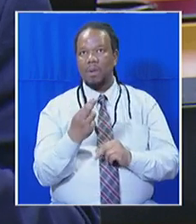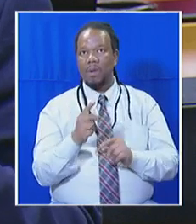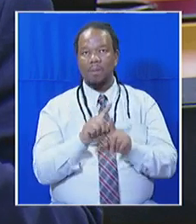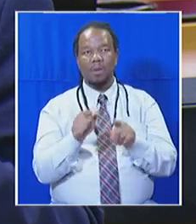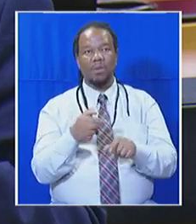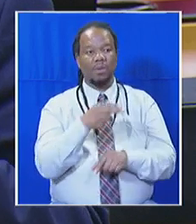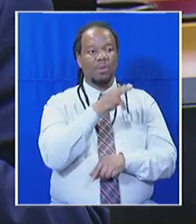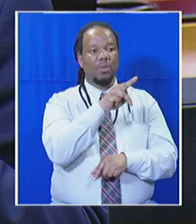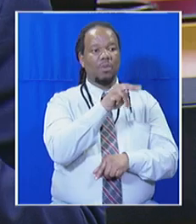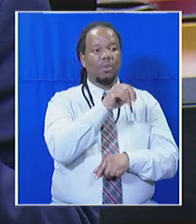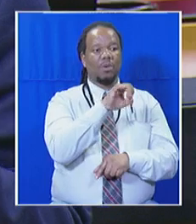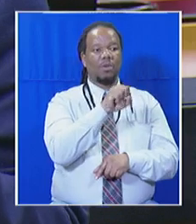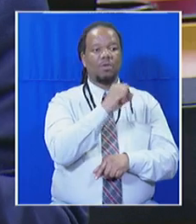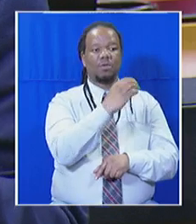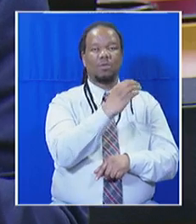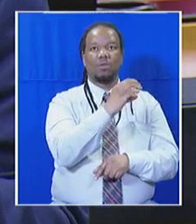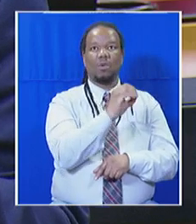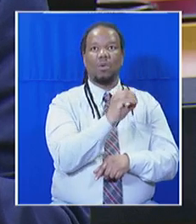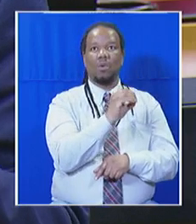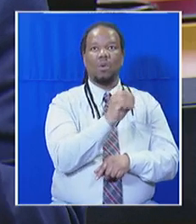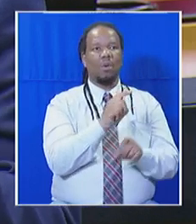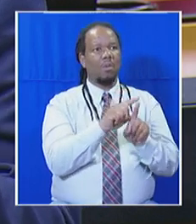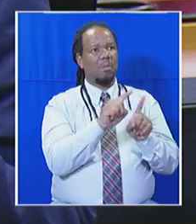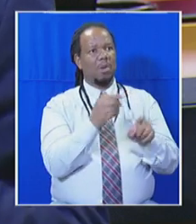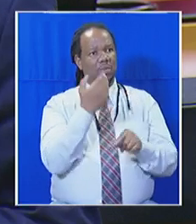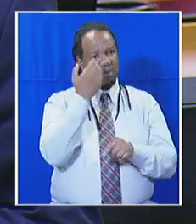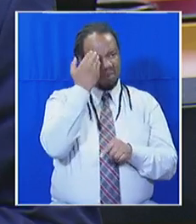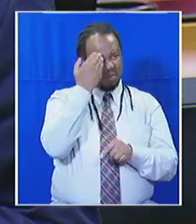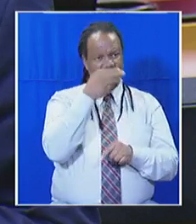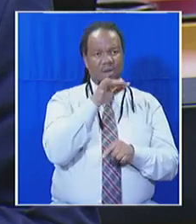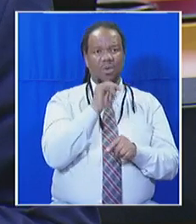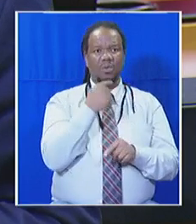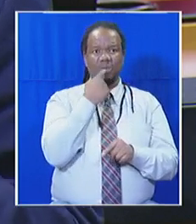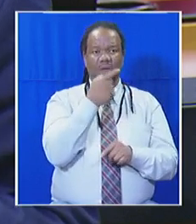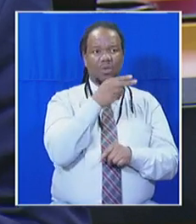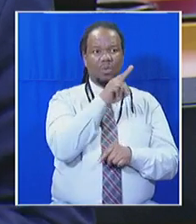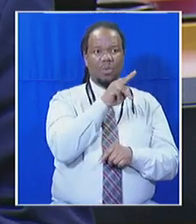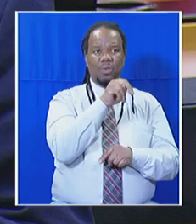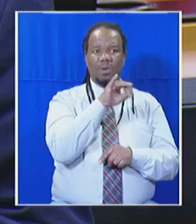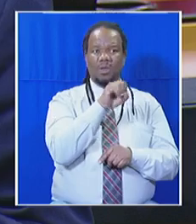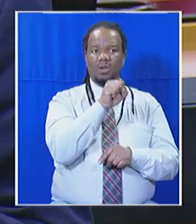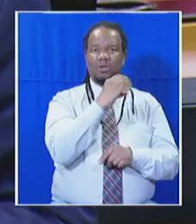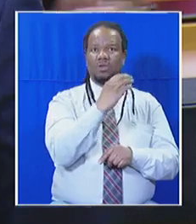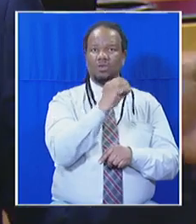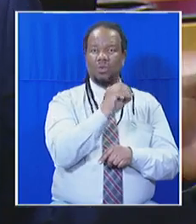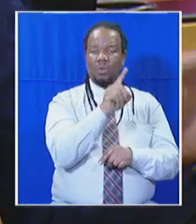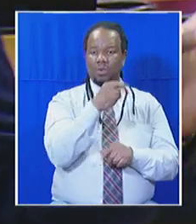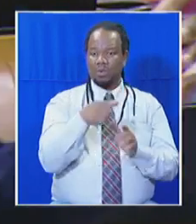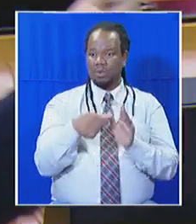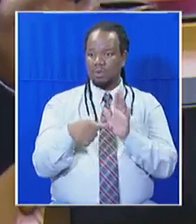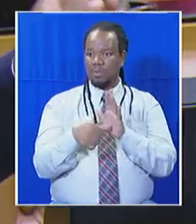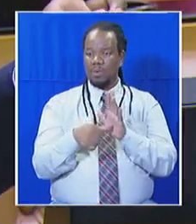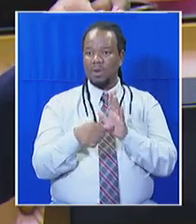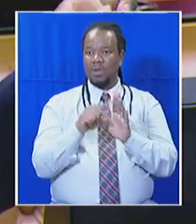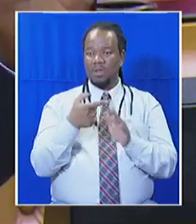UNESCO, you are creating an impression that UNESCO is more important than Parliament. That can't be the case. And so that